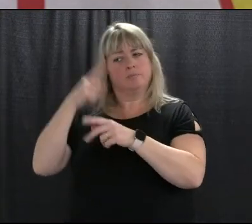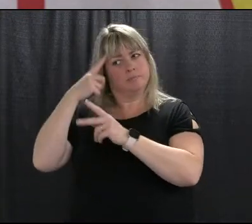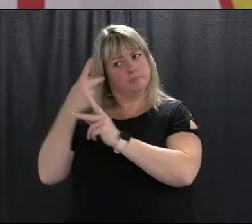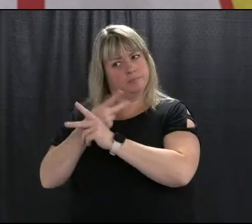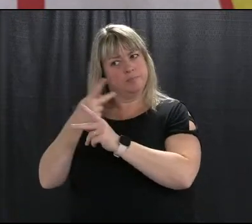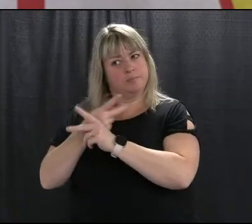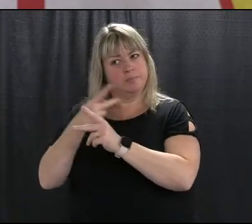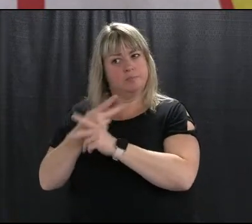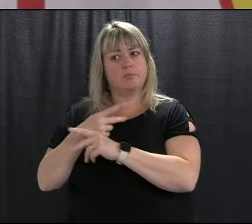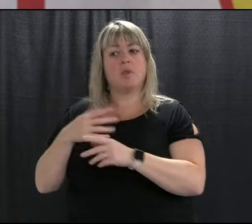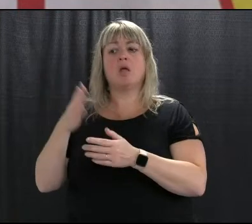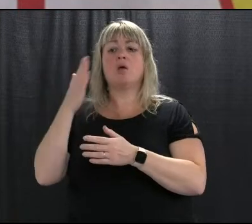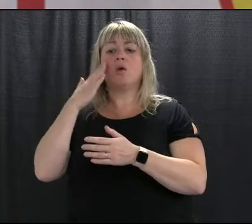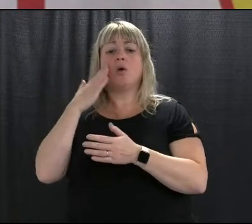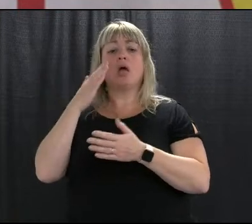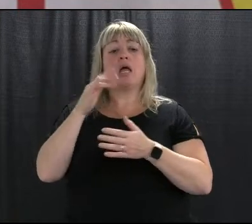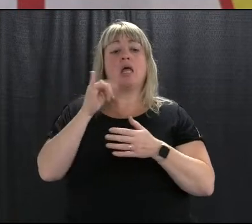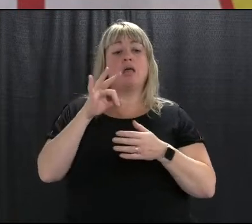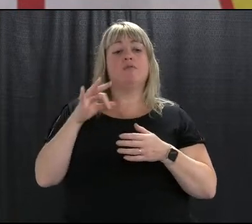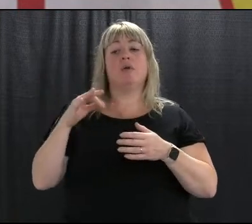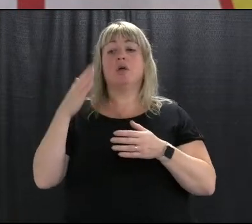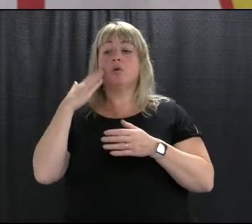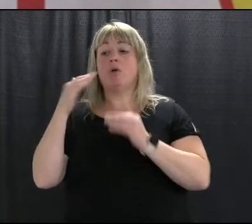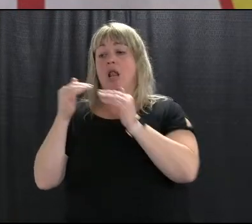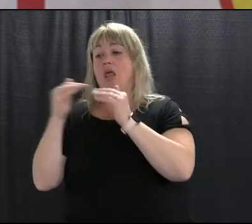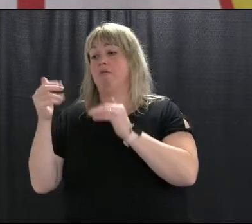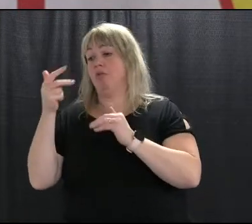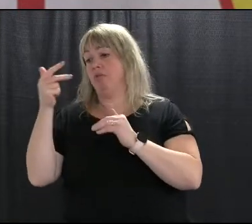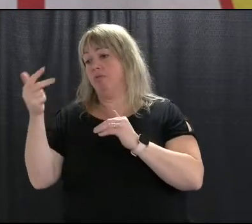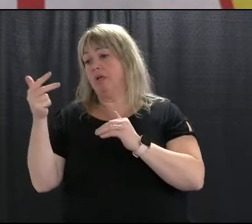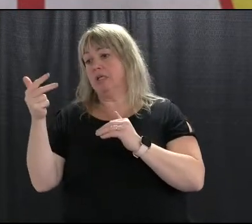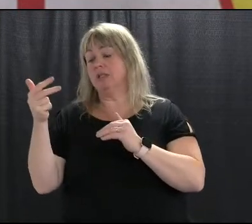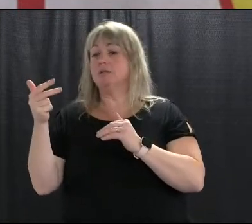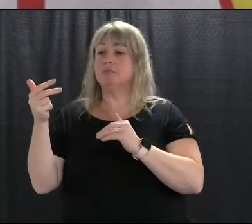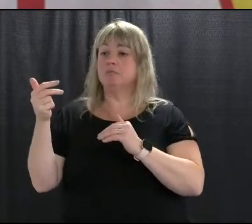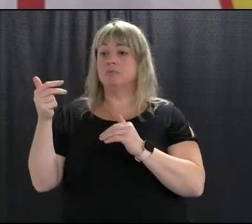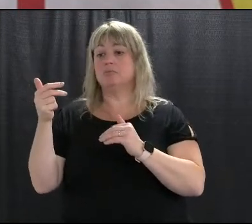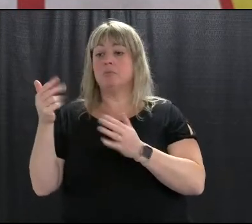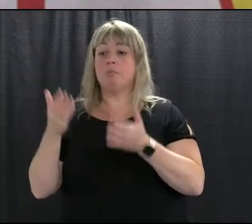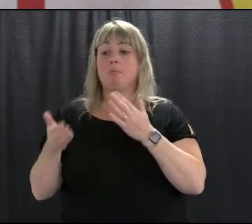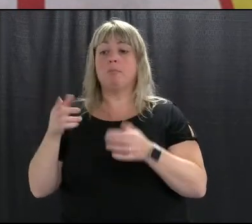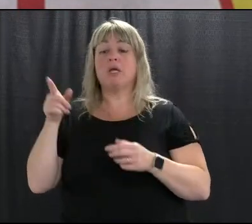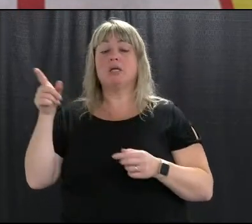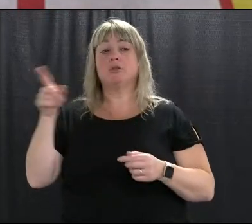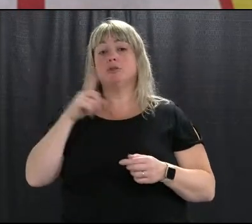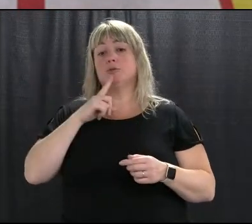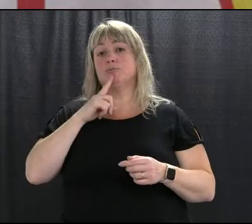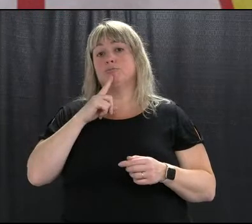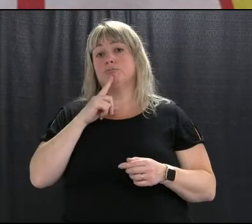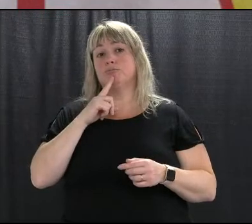at lower acuity level 3 that were never able to be